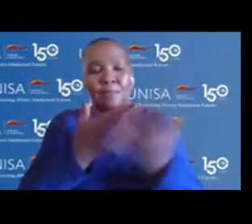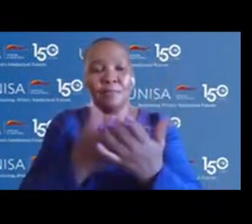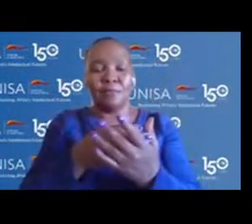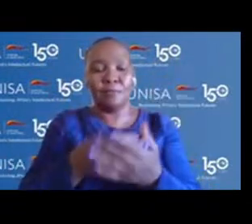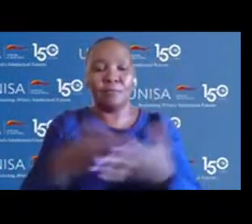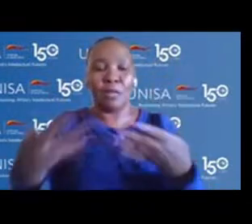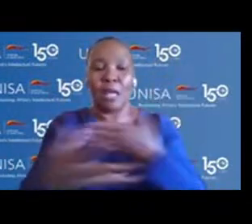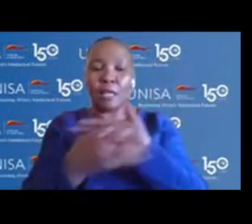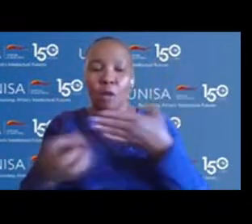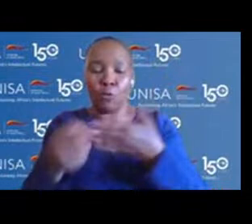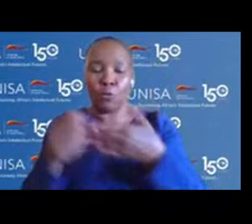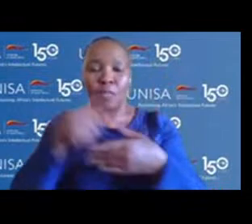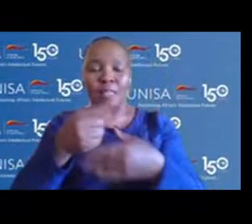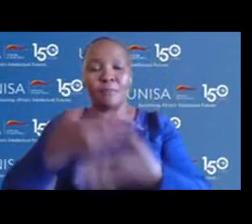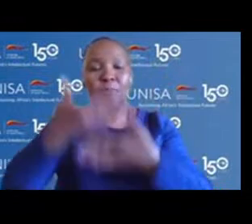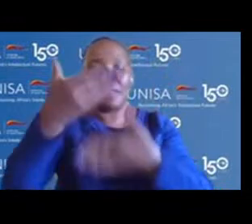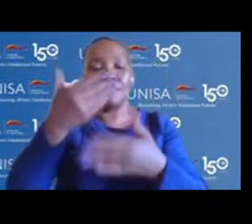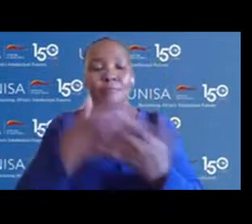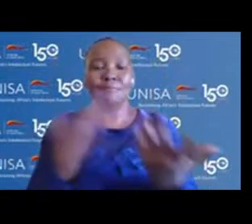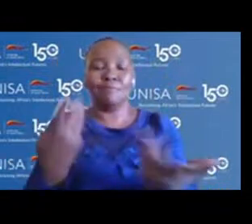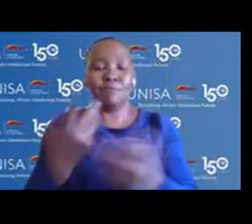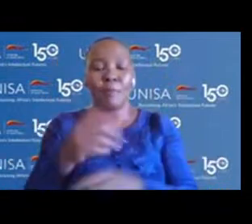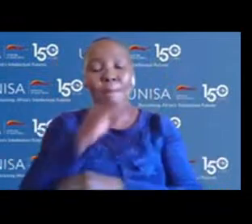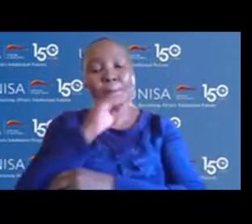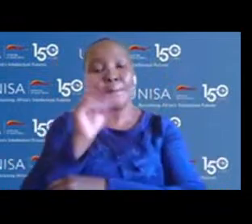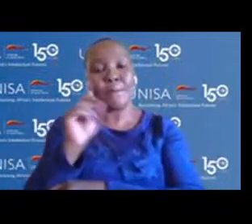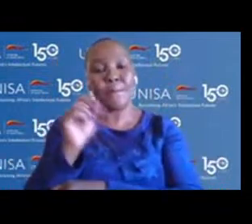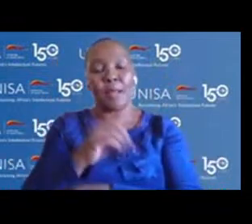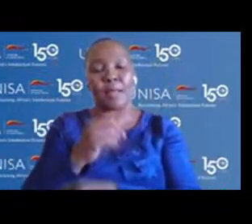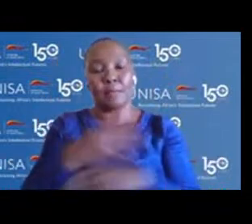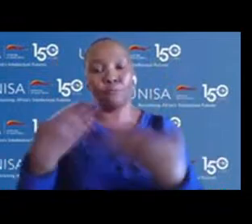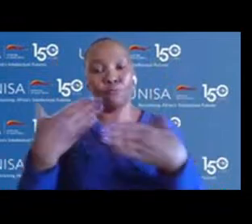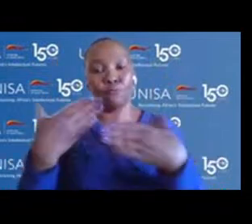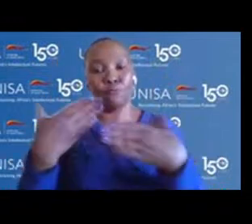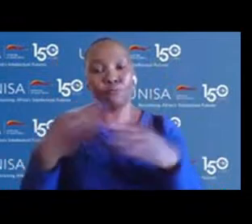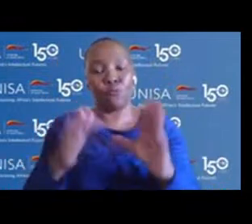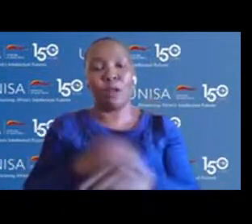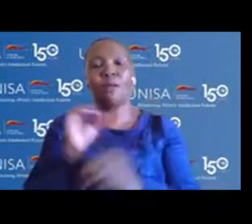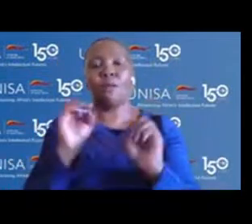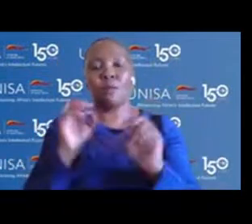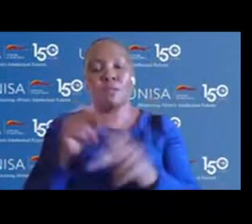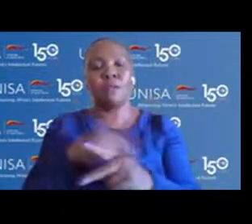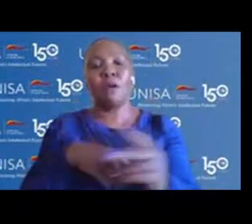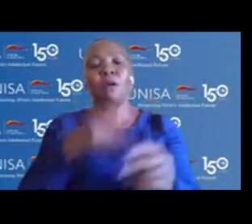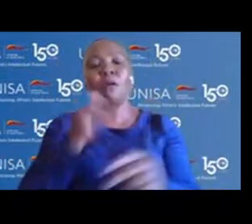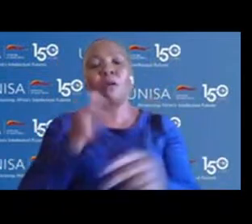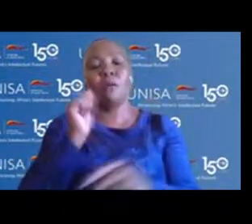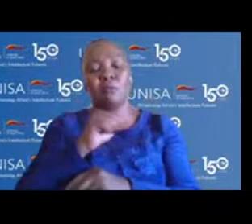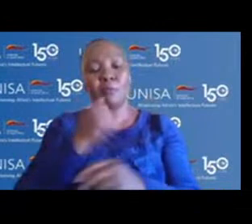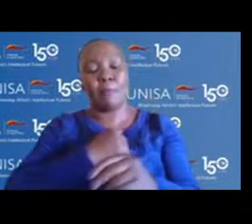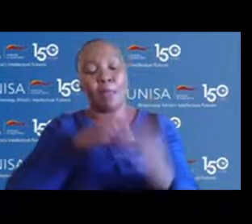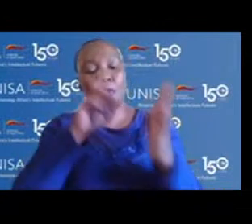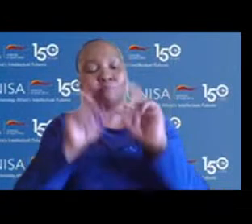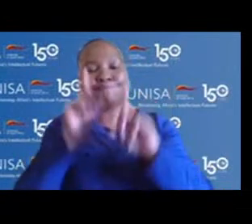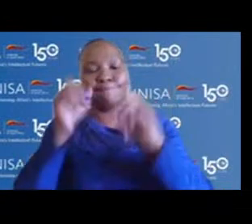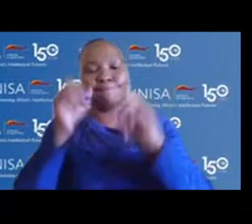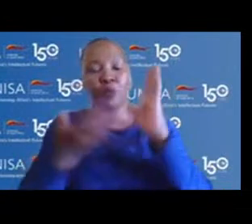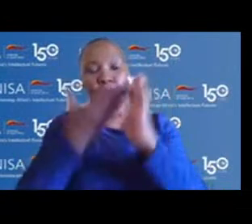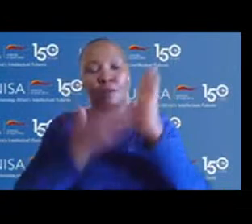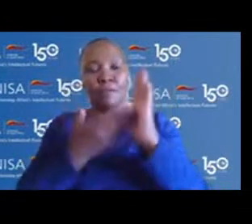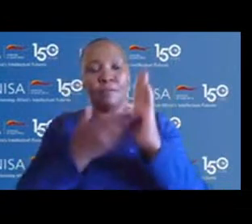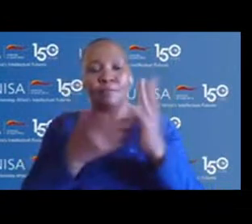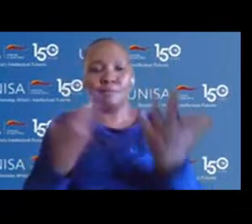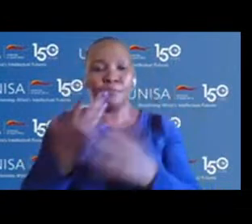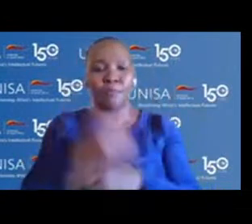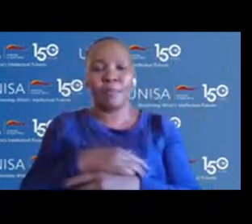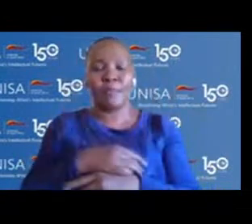the paper. Okay, so which means now I can open it and I can see, okay, here's my questions. All right, so pretty much exactly